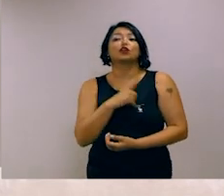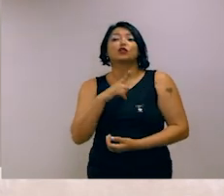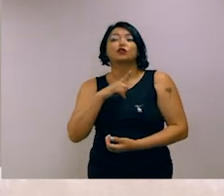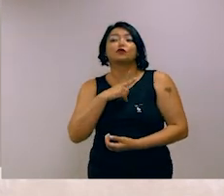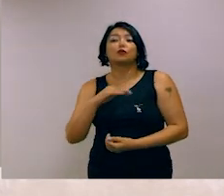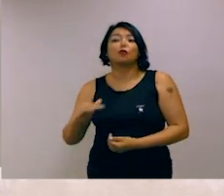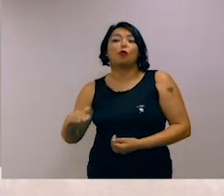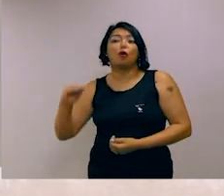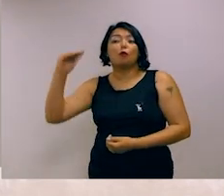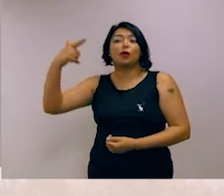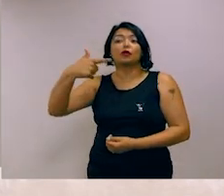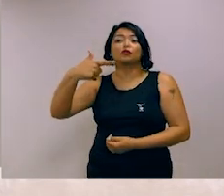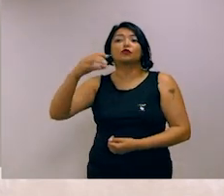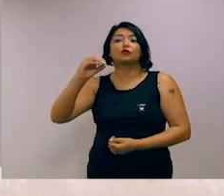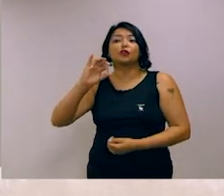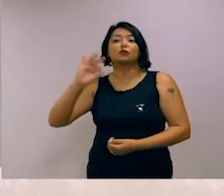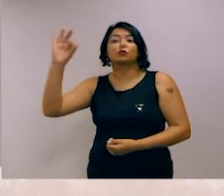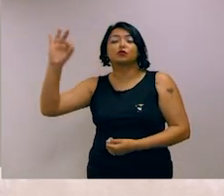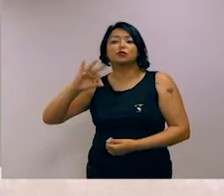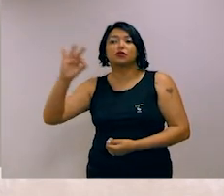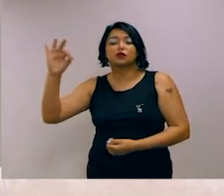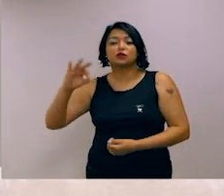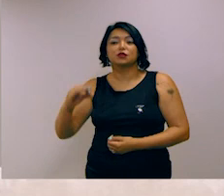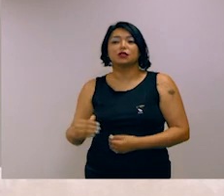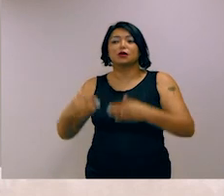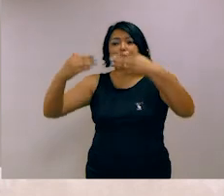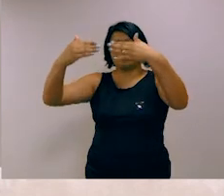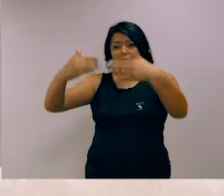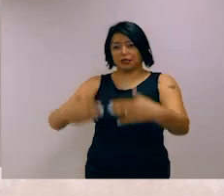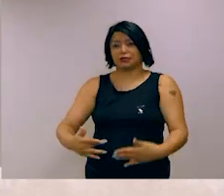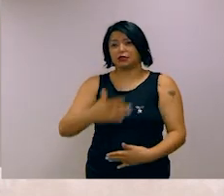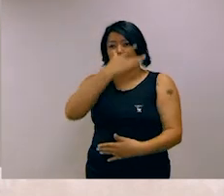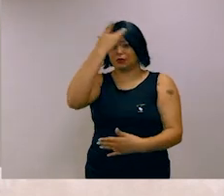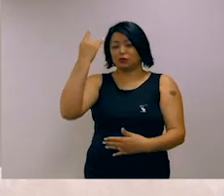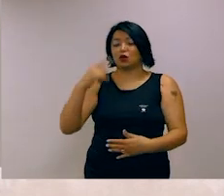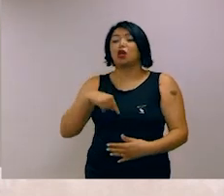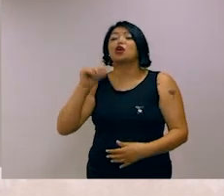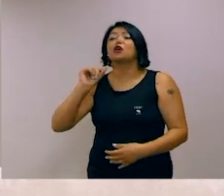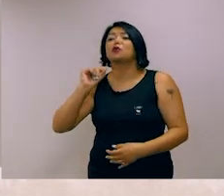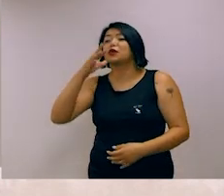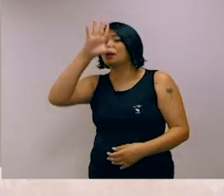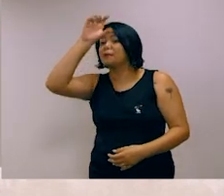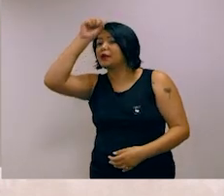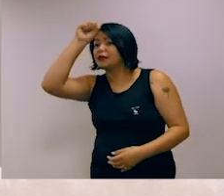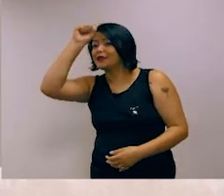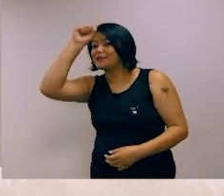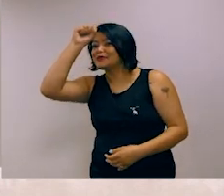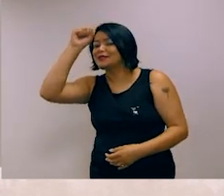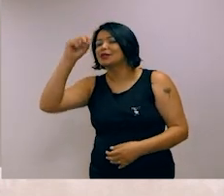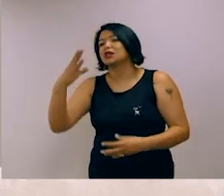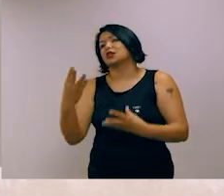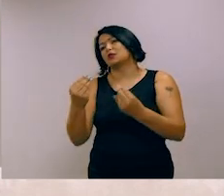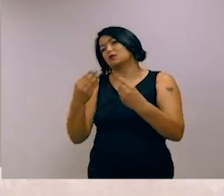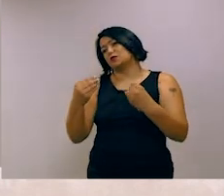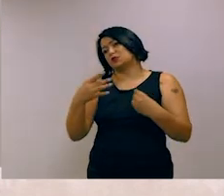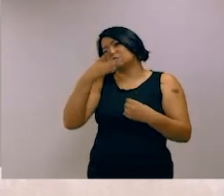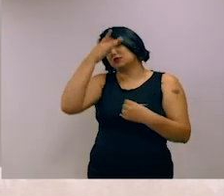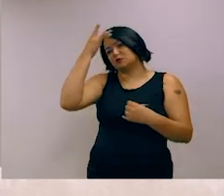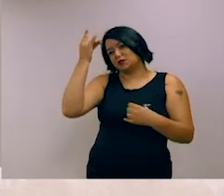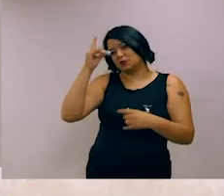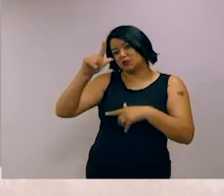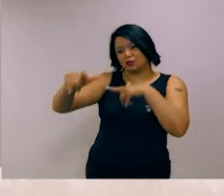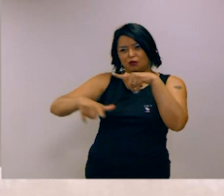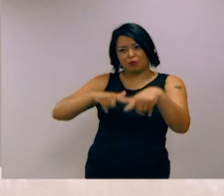So what we learned from this project? We learned that the vast majority of the work was to send the right message to